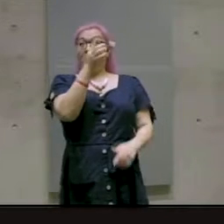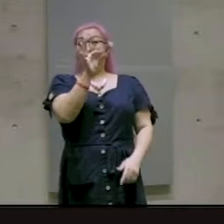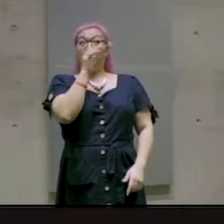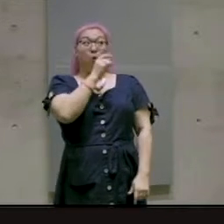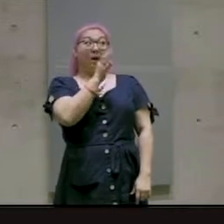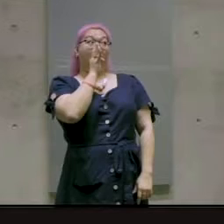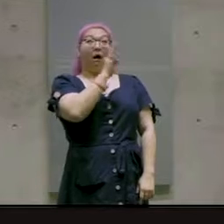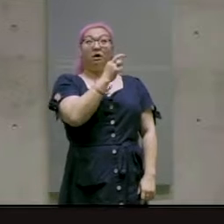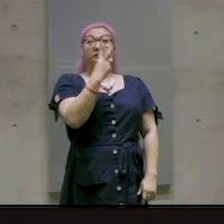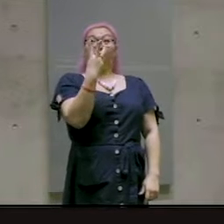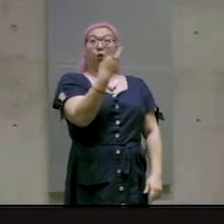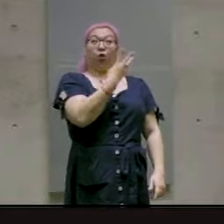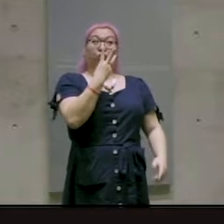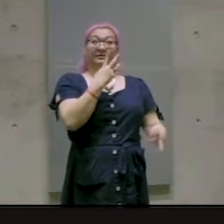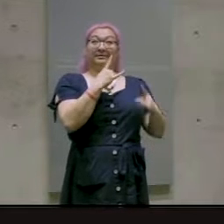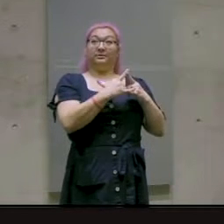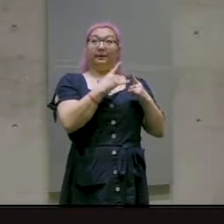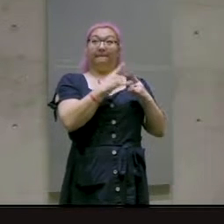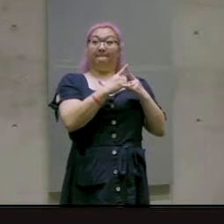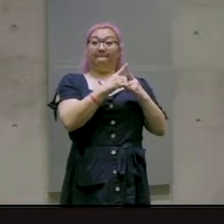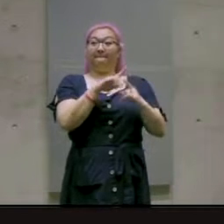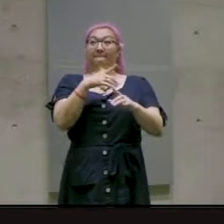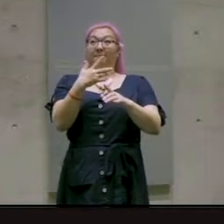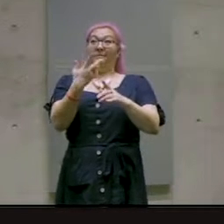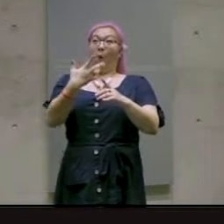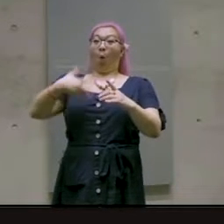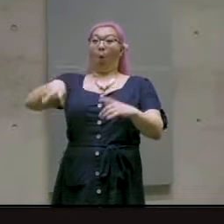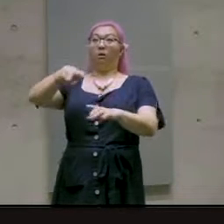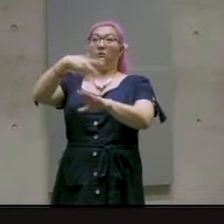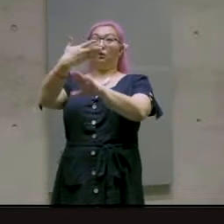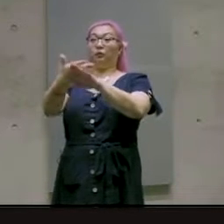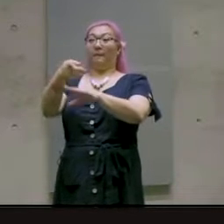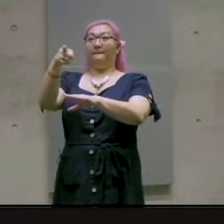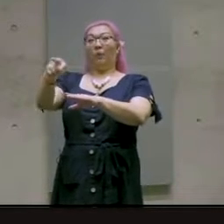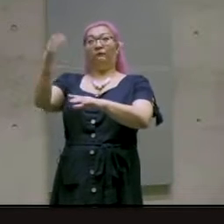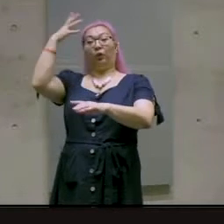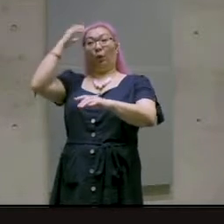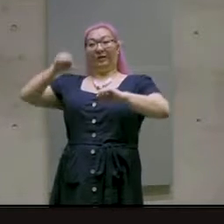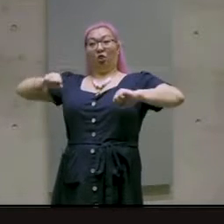This isn't really kind of intended as kind of an in-depth exploration of the relationship between these two